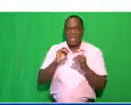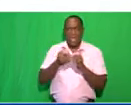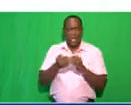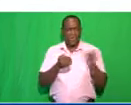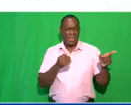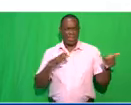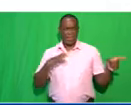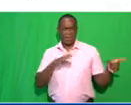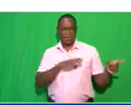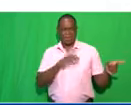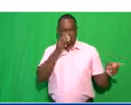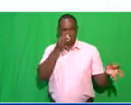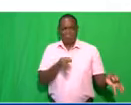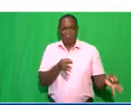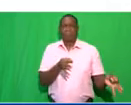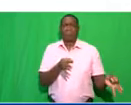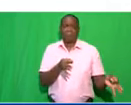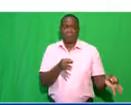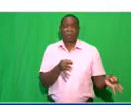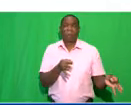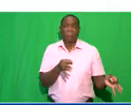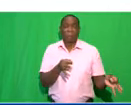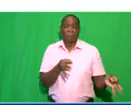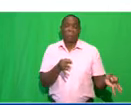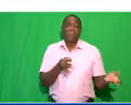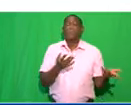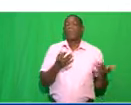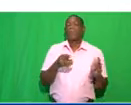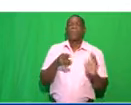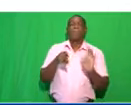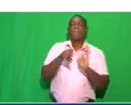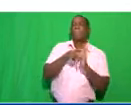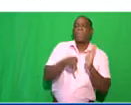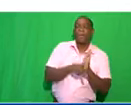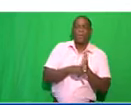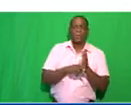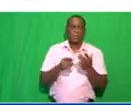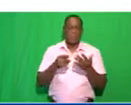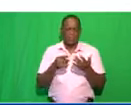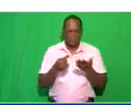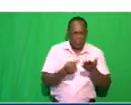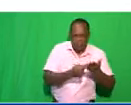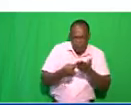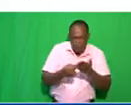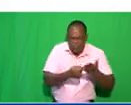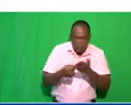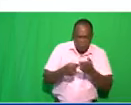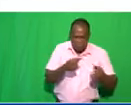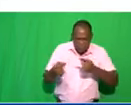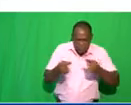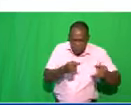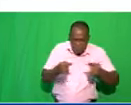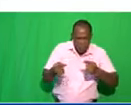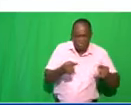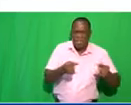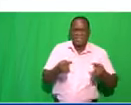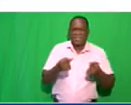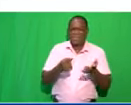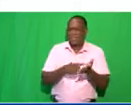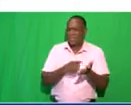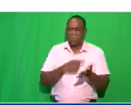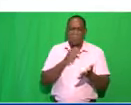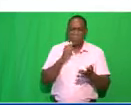conclusion. We talk about things like policy argumentation that is sometimes not as elaborated as it should